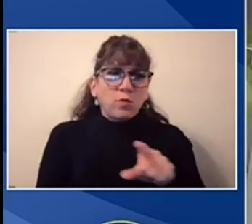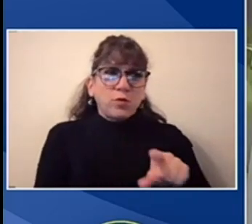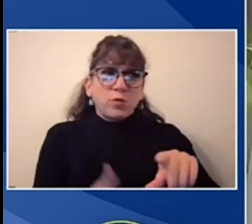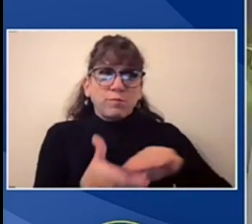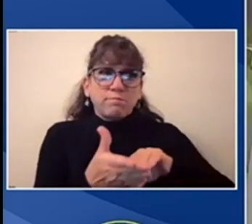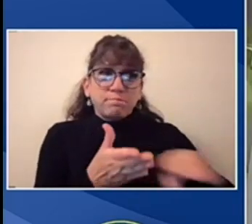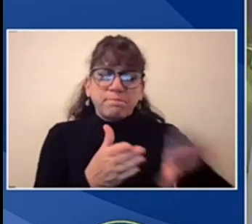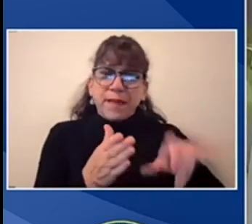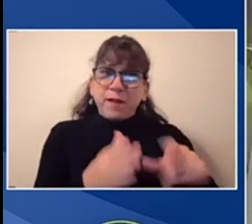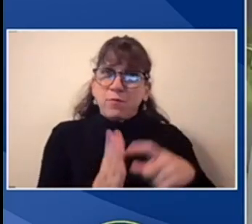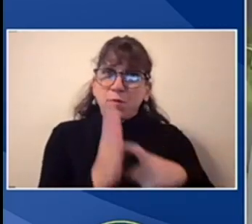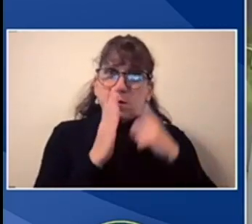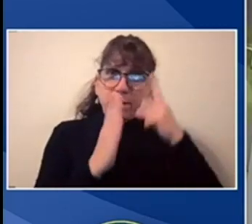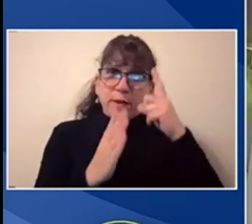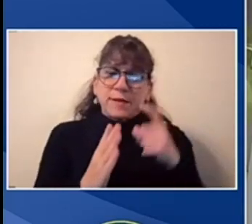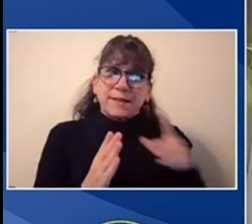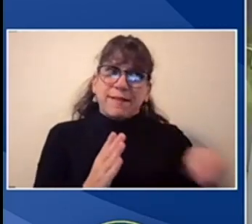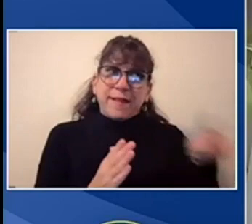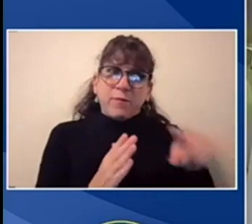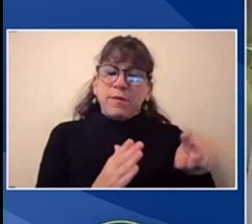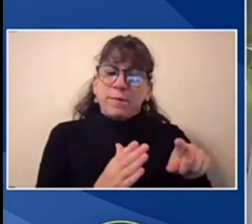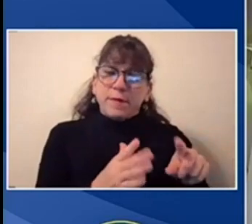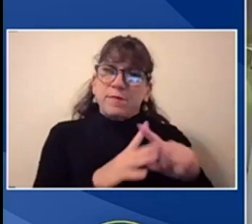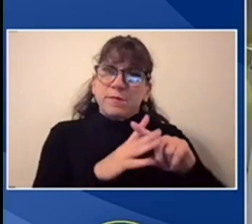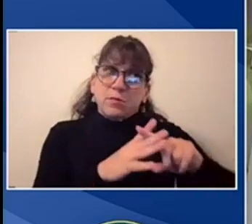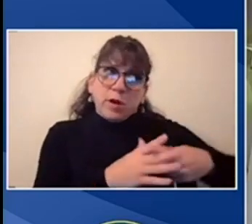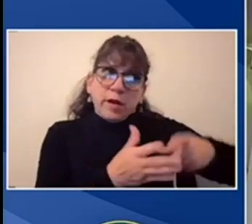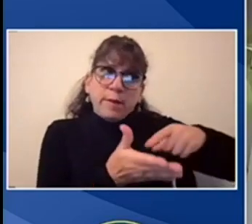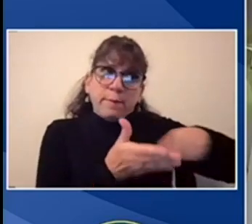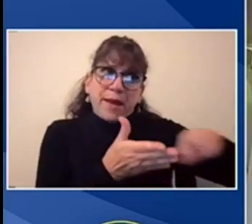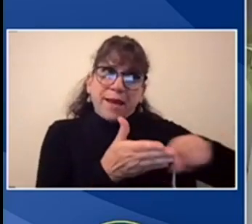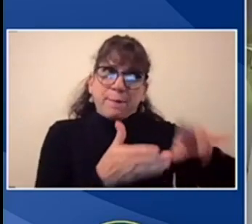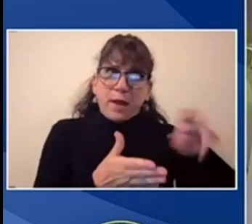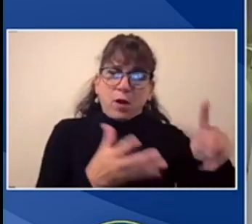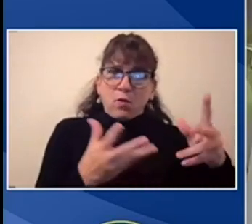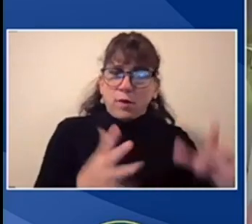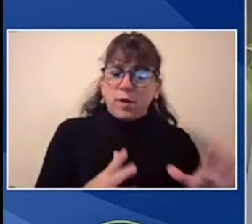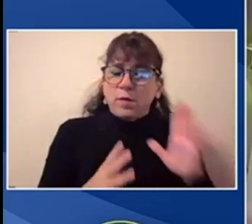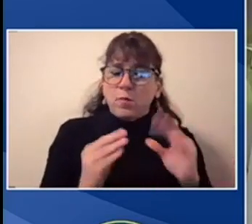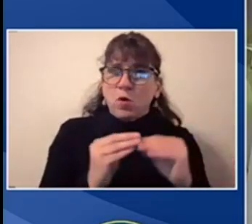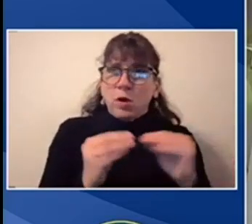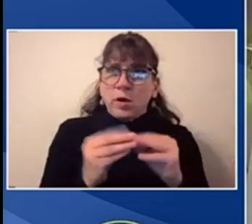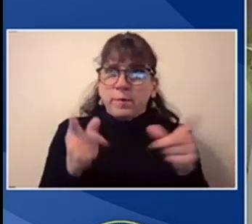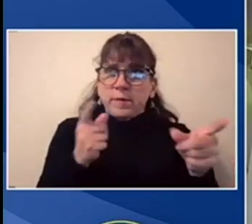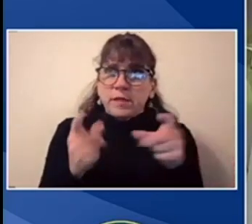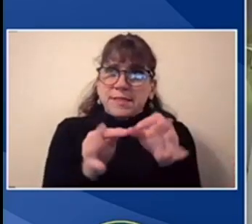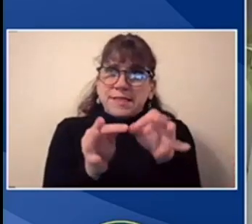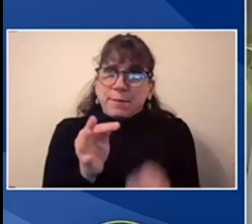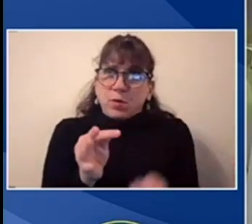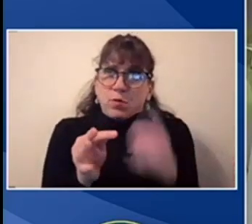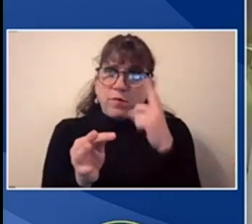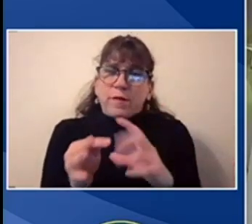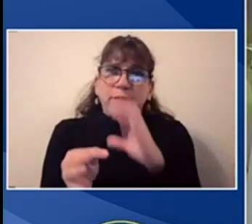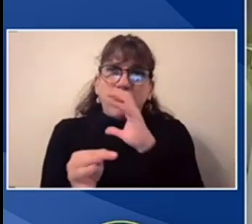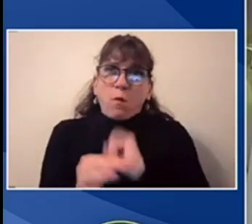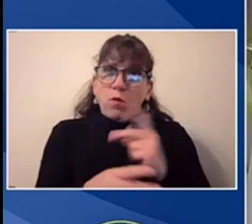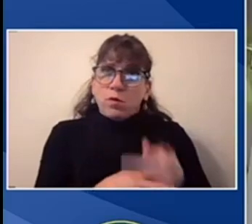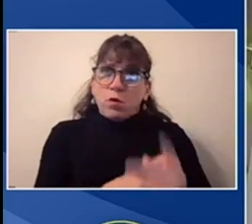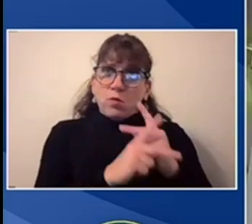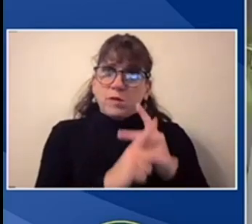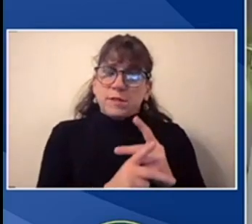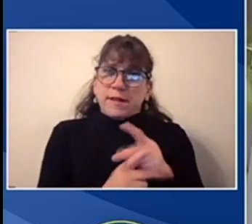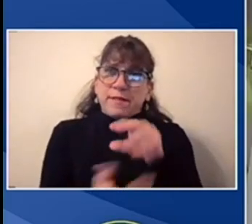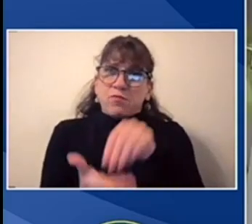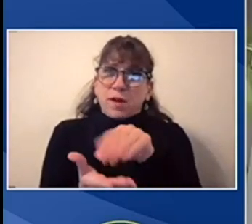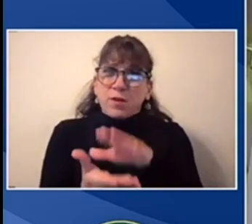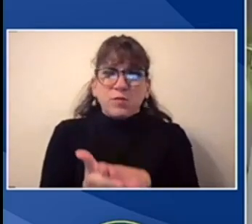requirement because they almost certainly would have been in repayment because I think that that would make it more administratively simple precisely for the old loans for which the records are the most